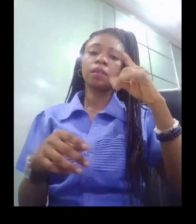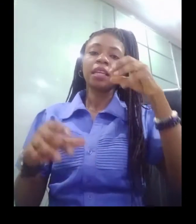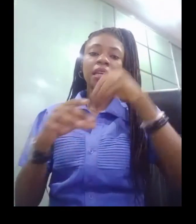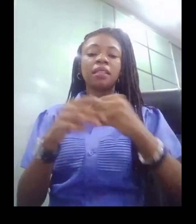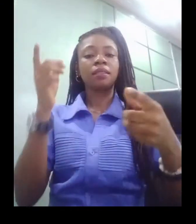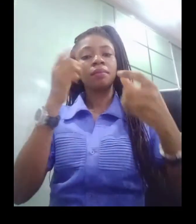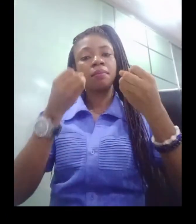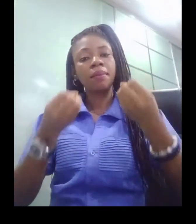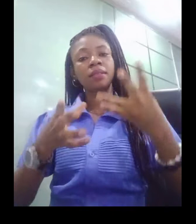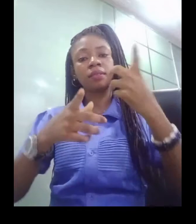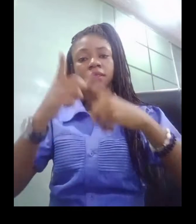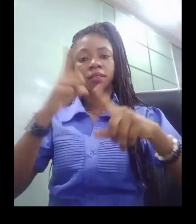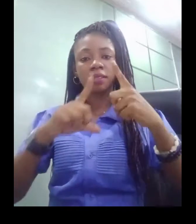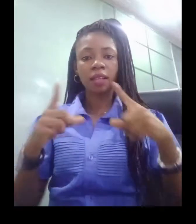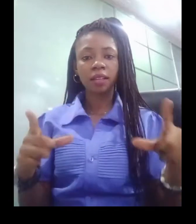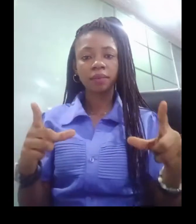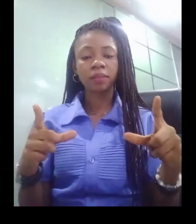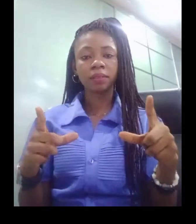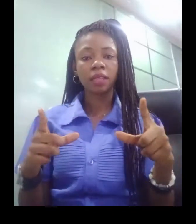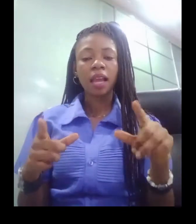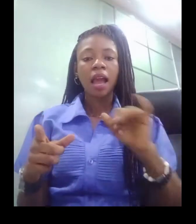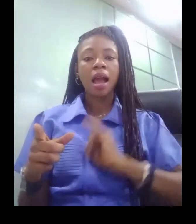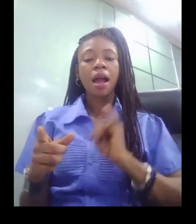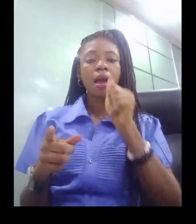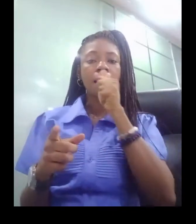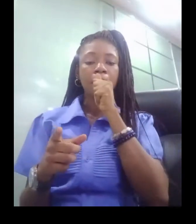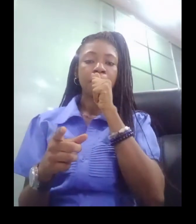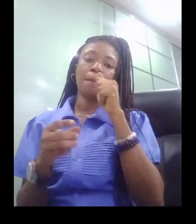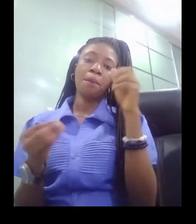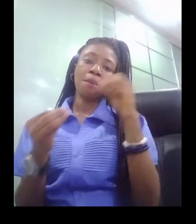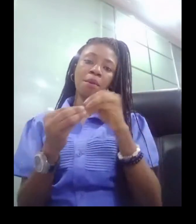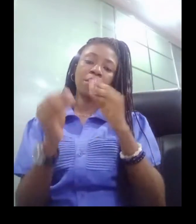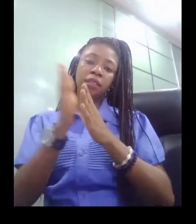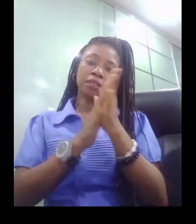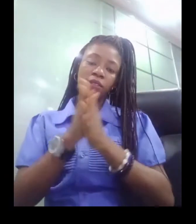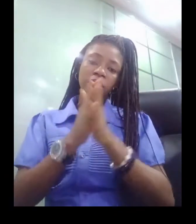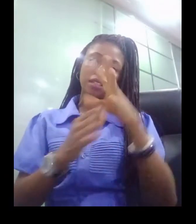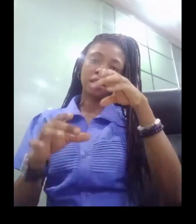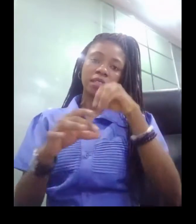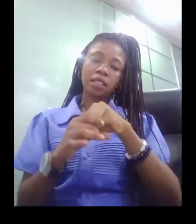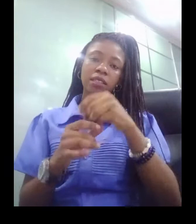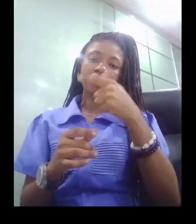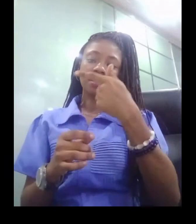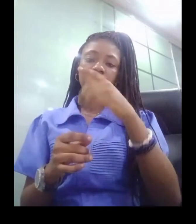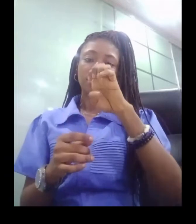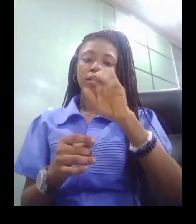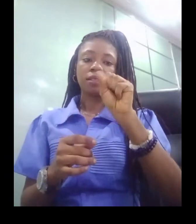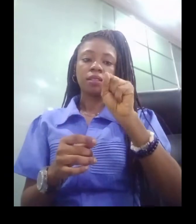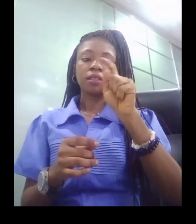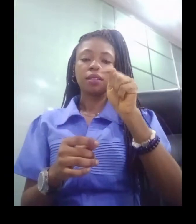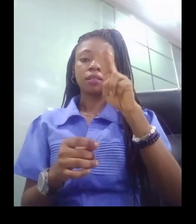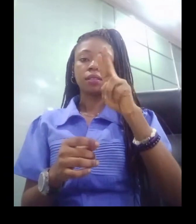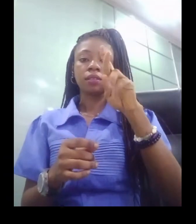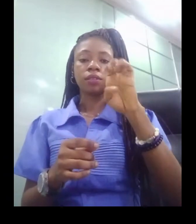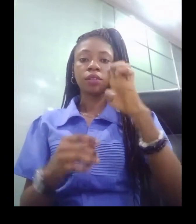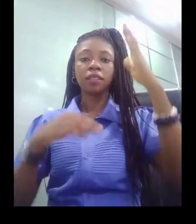languages, and I am more interested in gesture than I am in iconicity